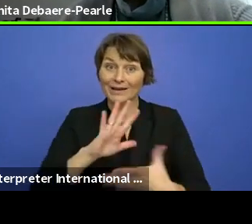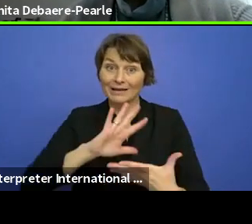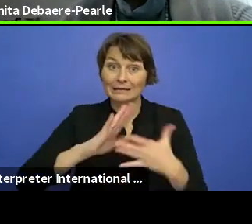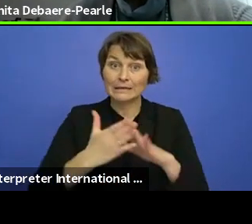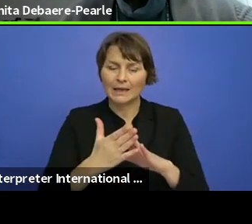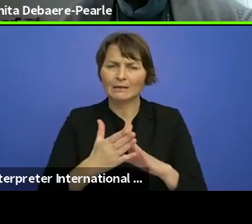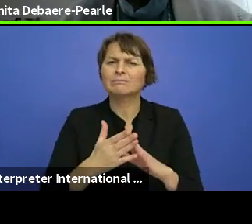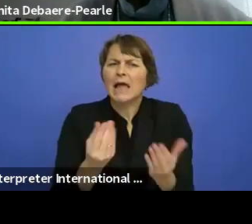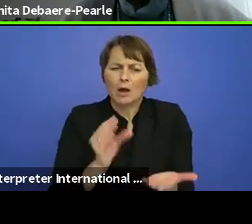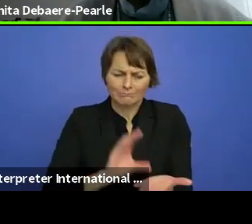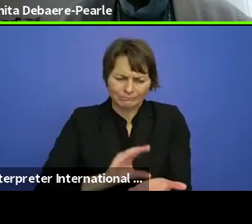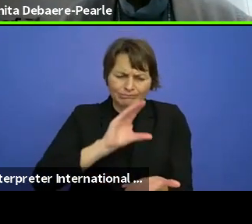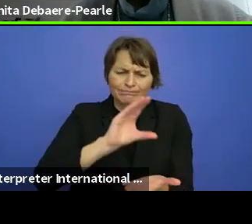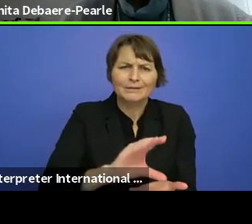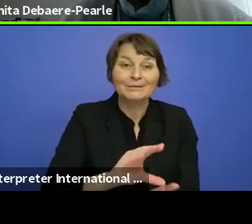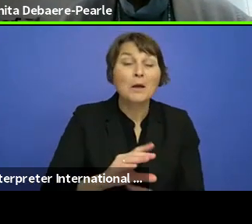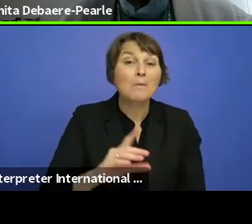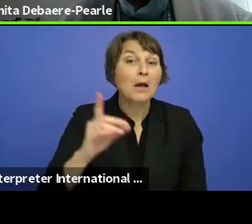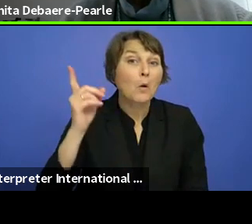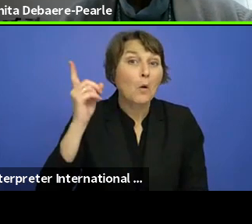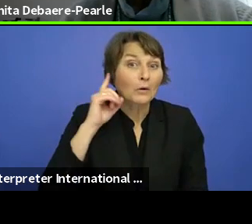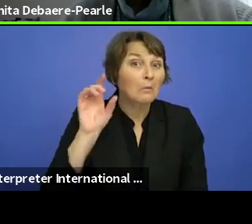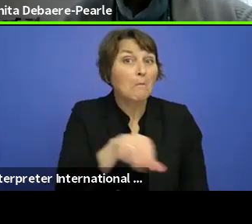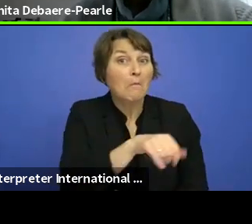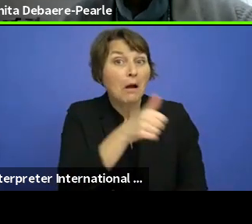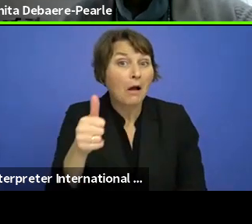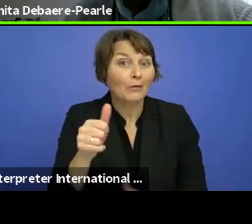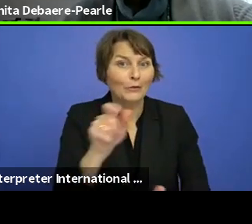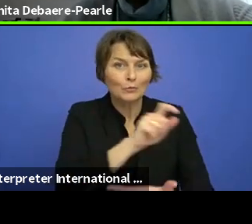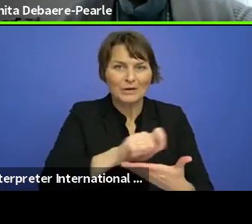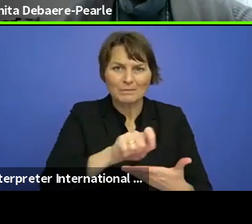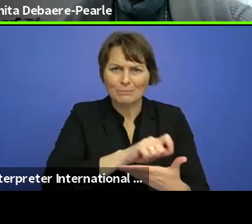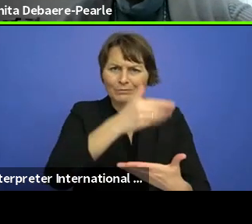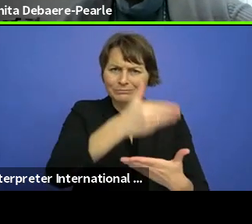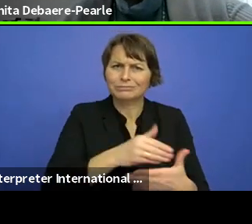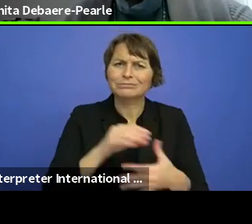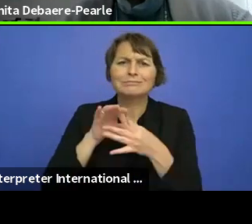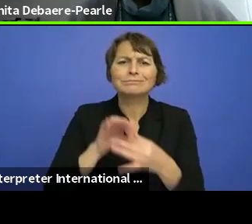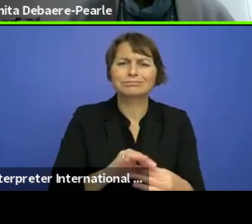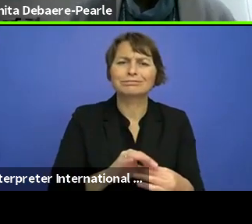in another report on sustainable tourism.